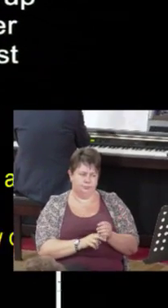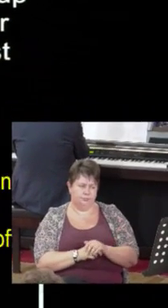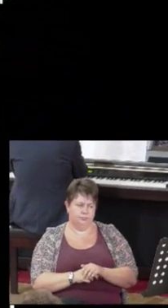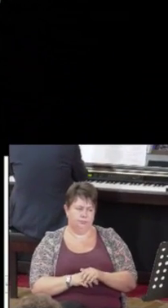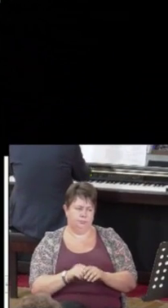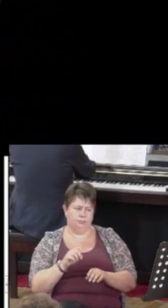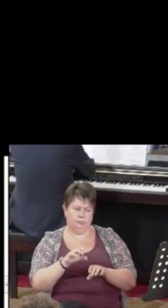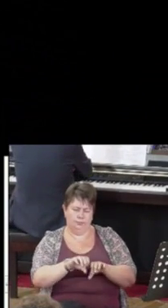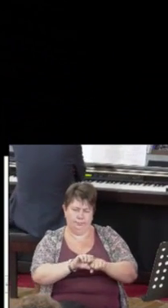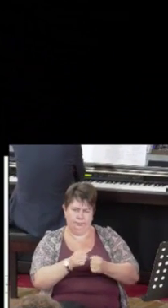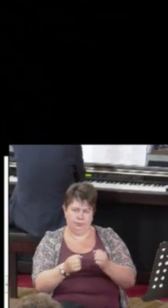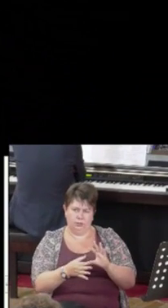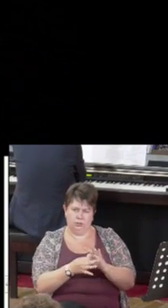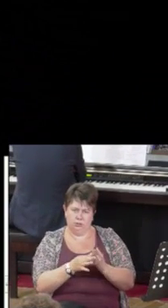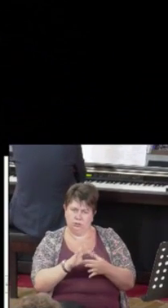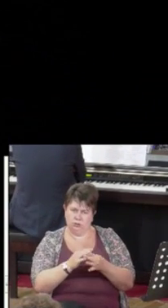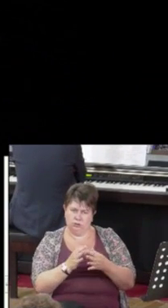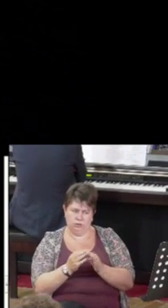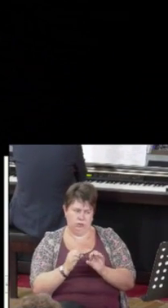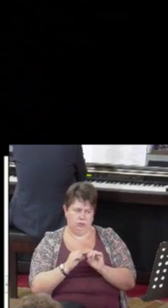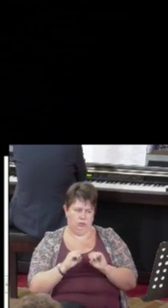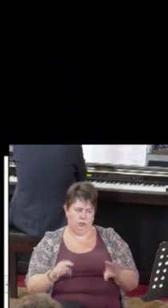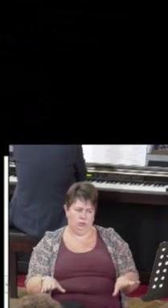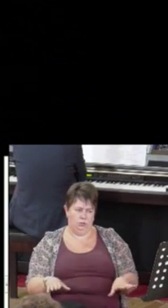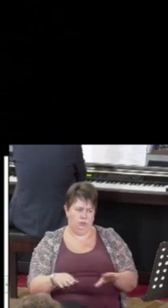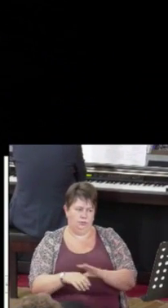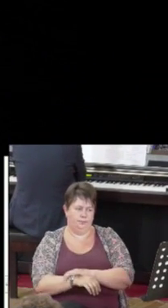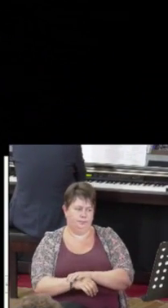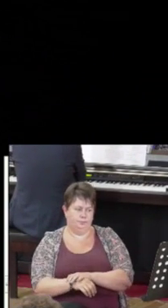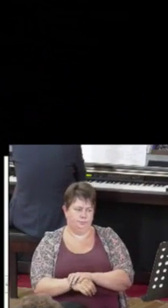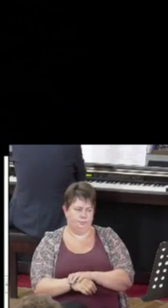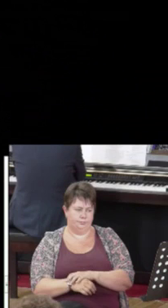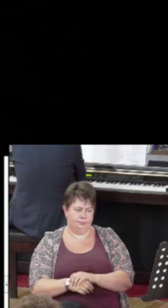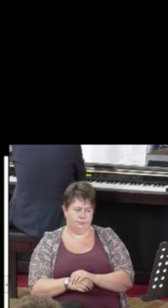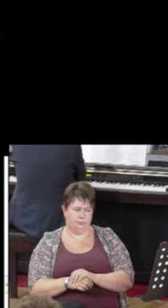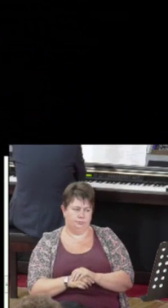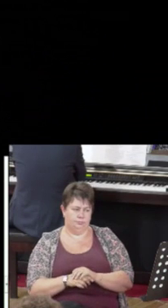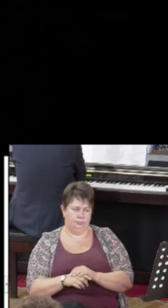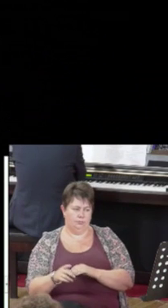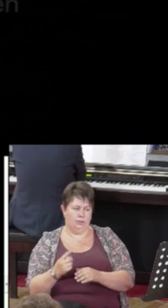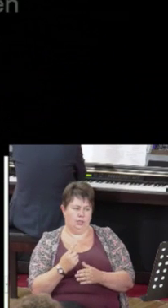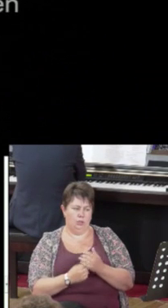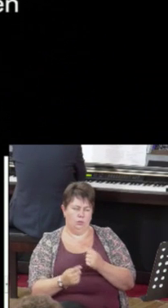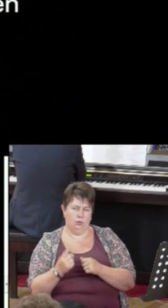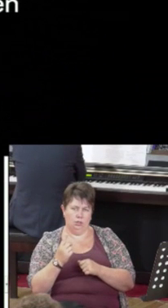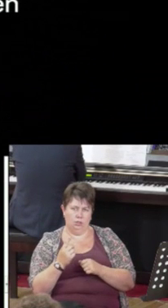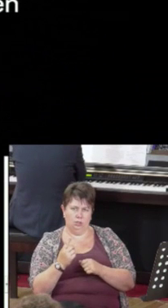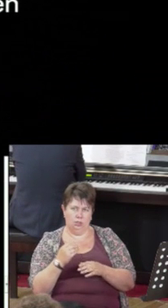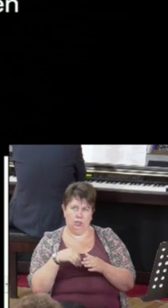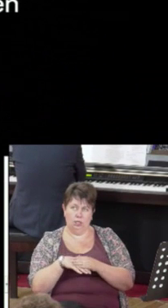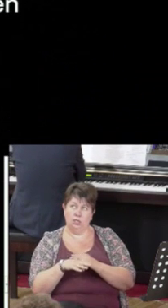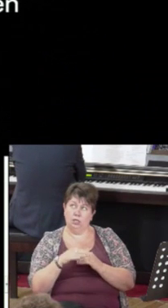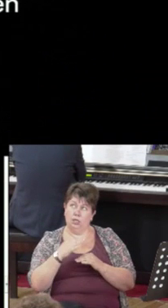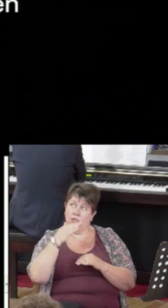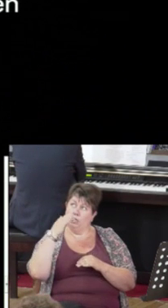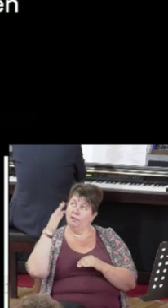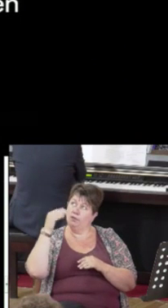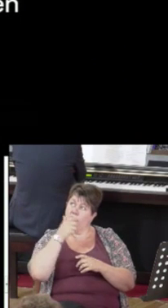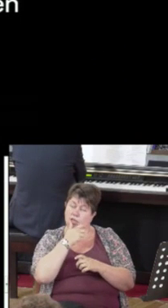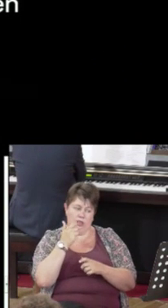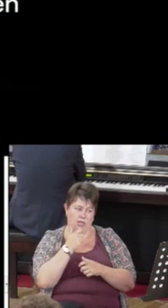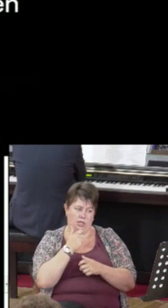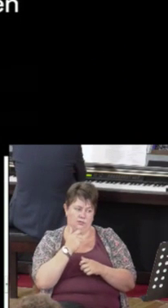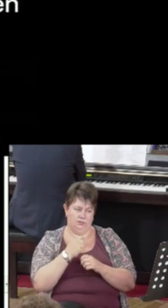their chains, they say, and throw off their fetters. The one enthroned in heaven laughs, the